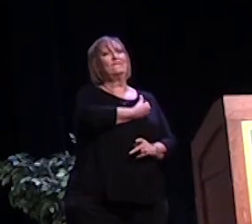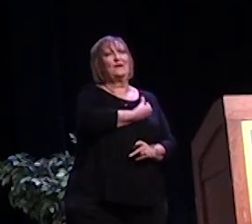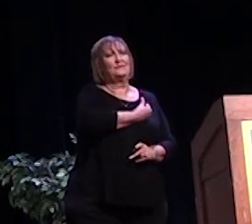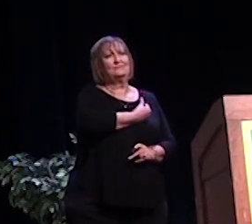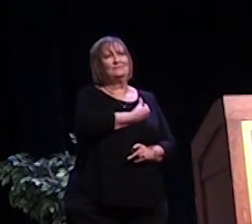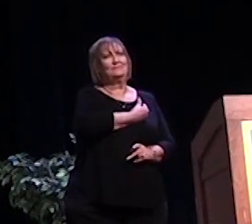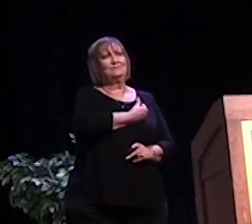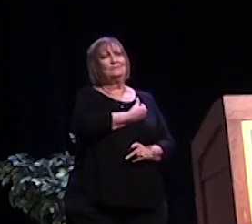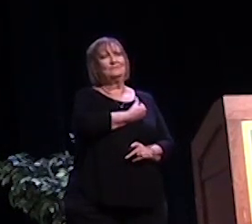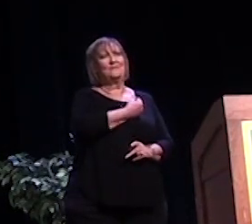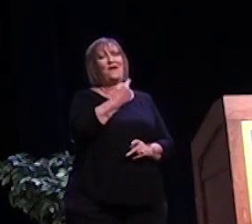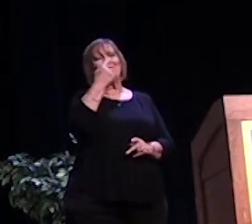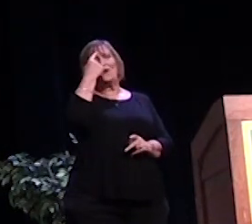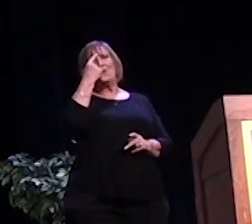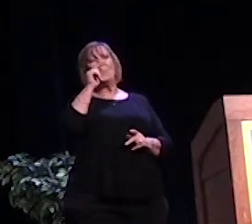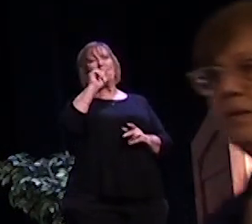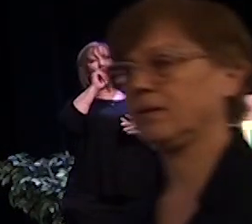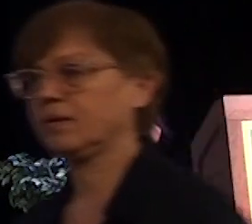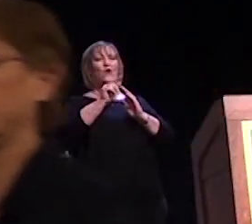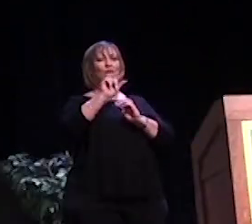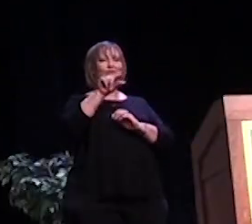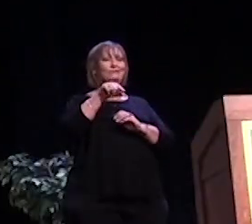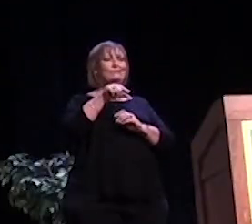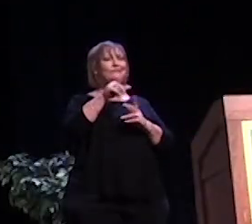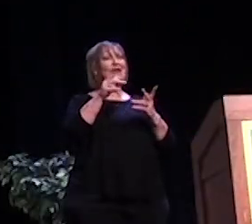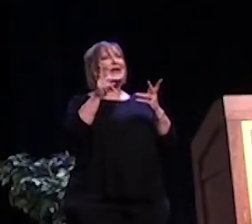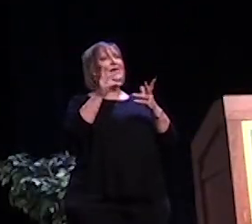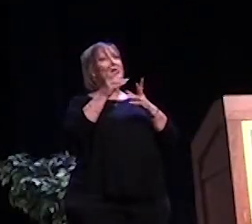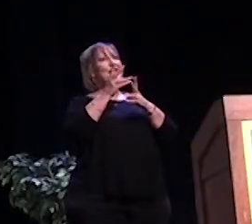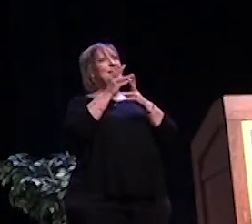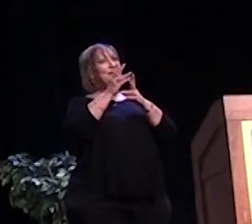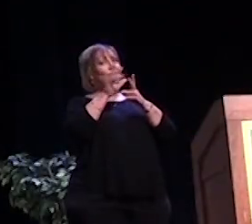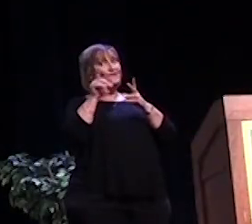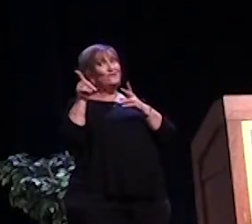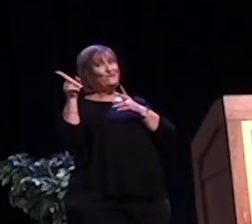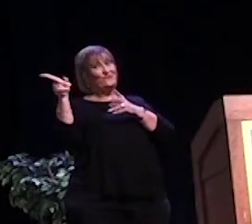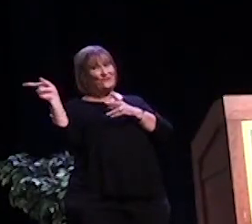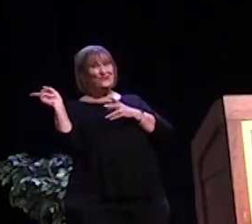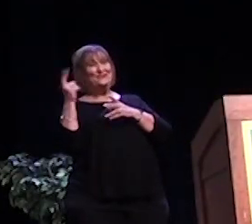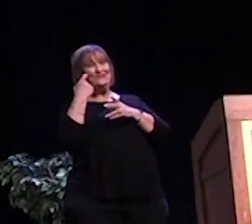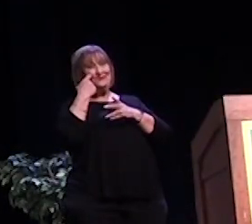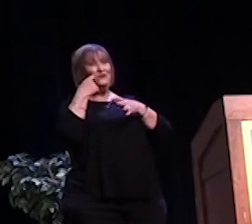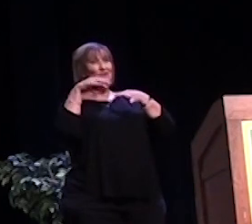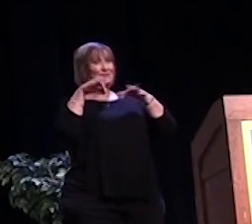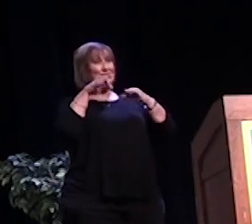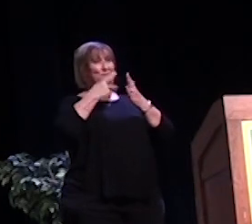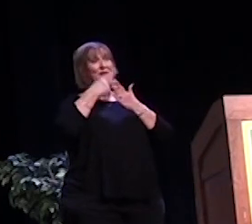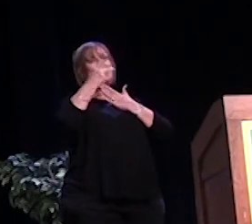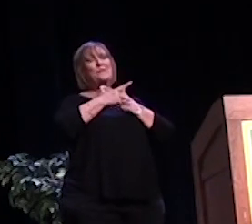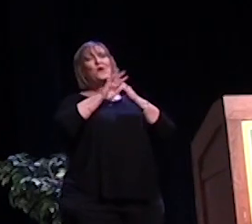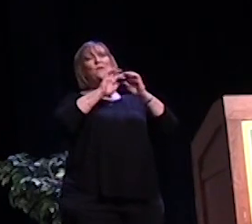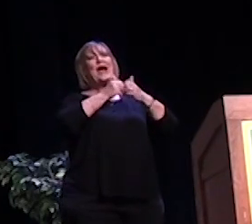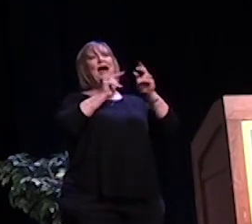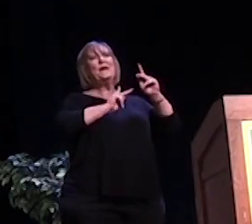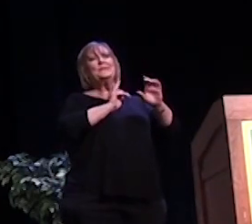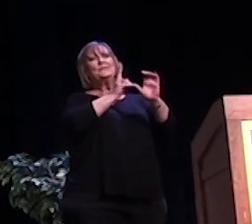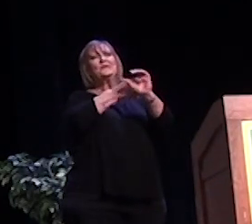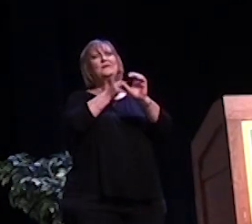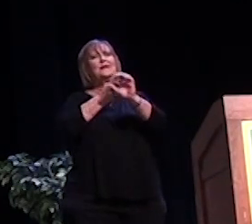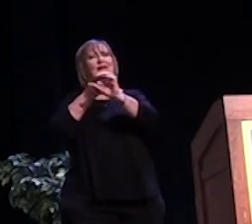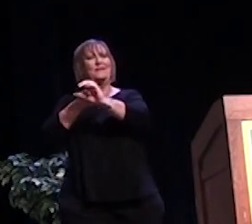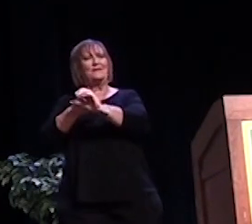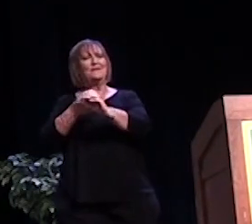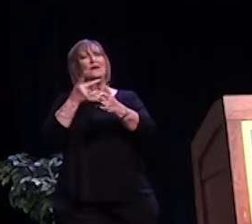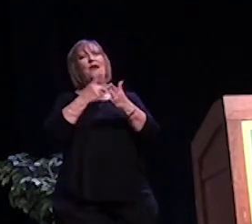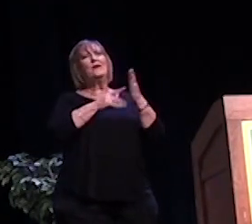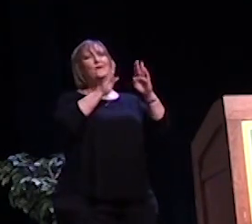for the programs that you all just described? And in particular, what resources, housing resources,